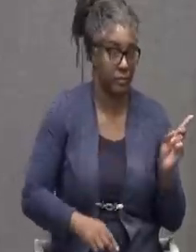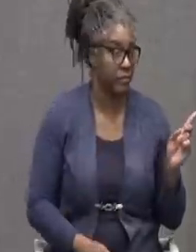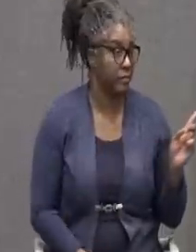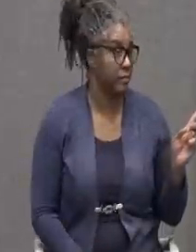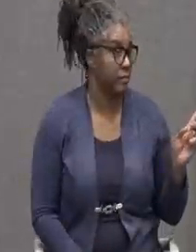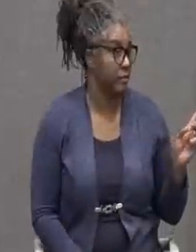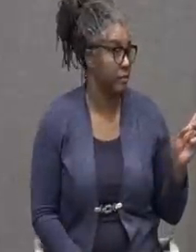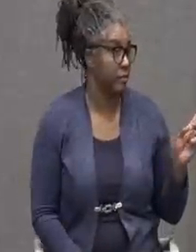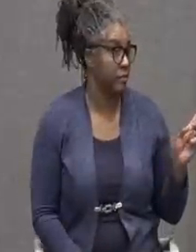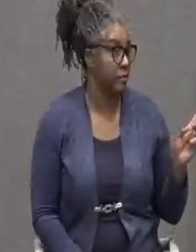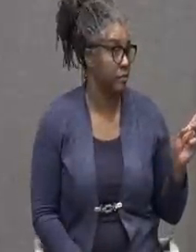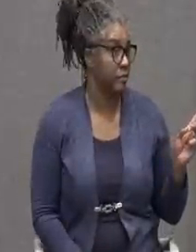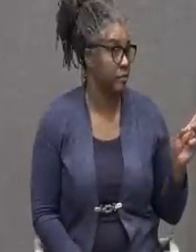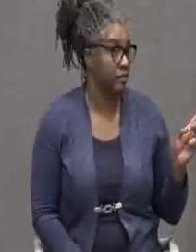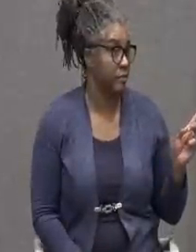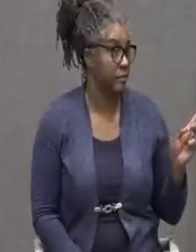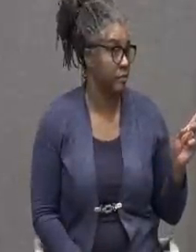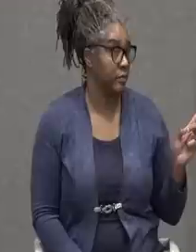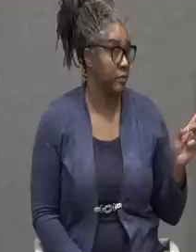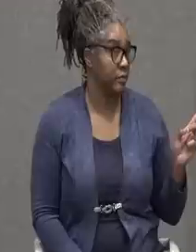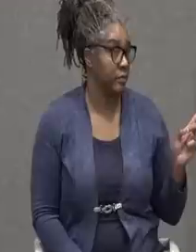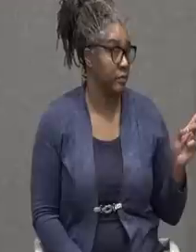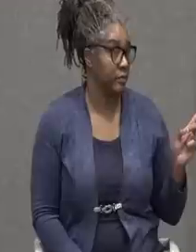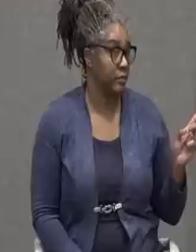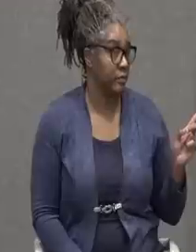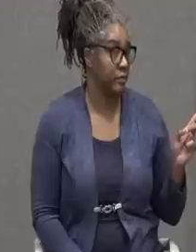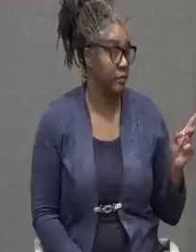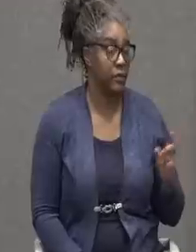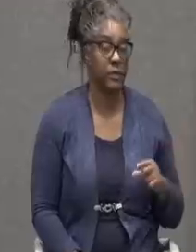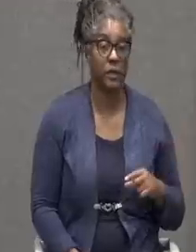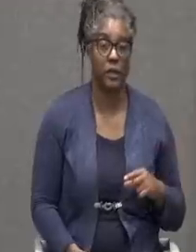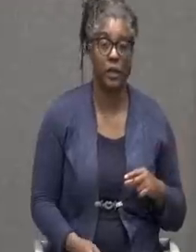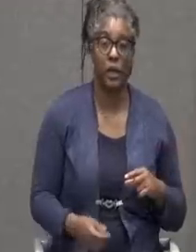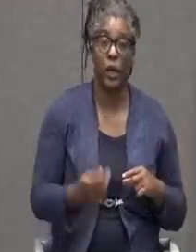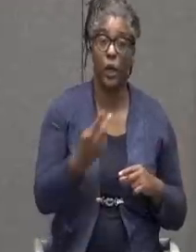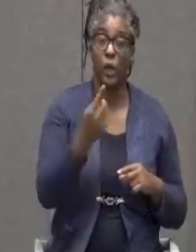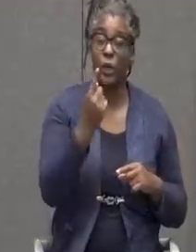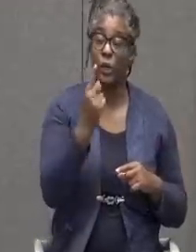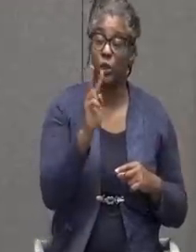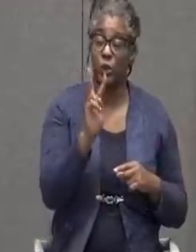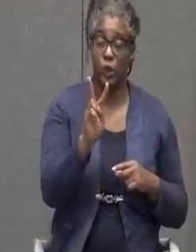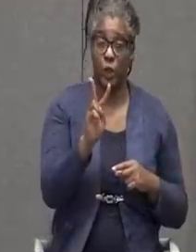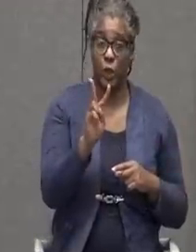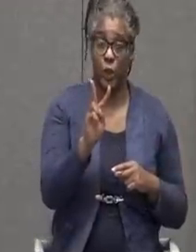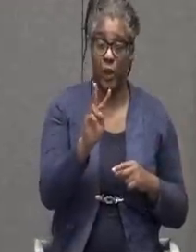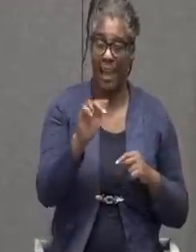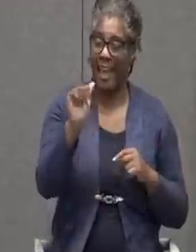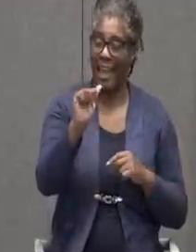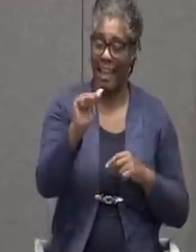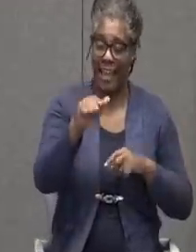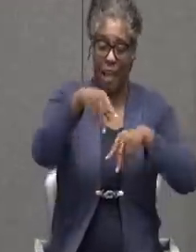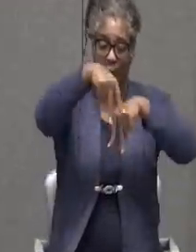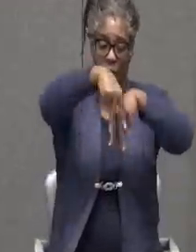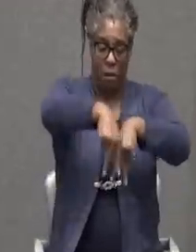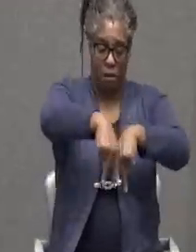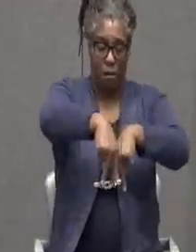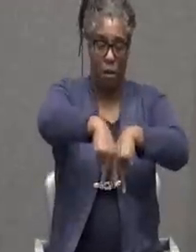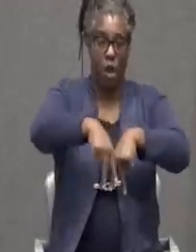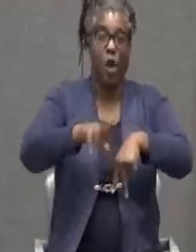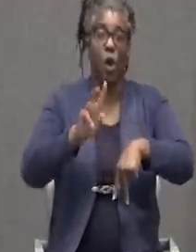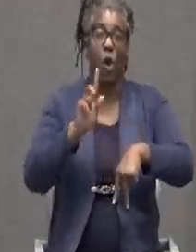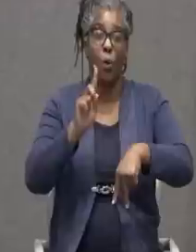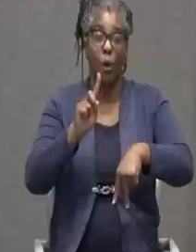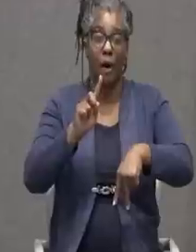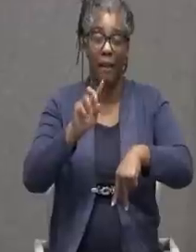are two A-frames, one M-frame, or the stand for my Ferris wheel.